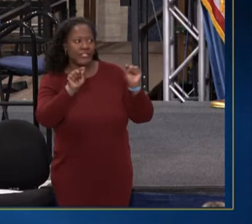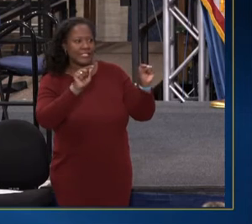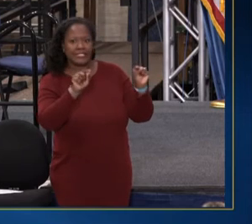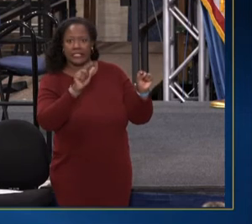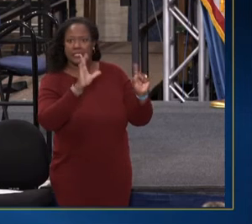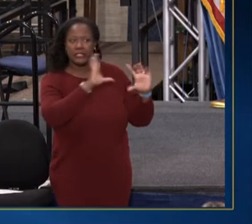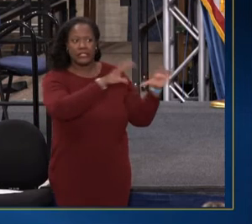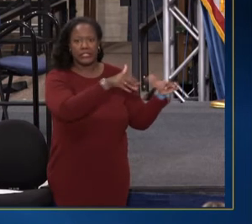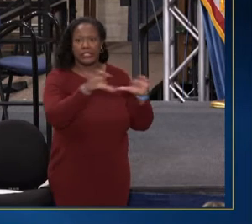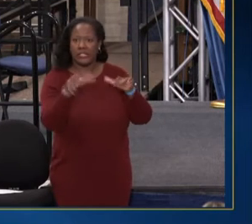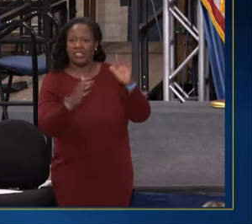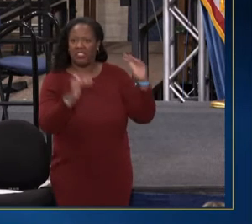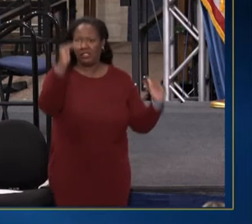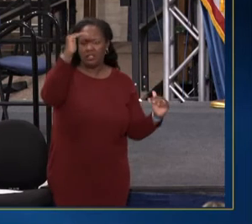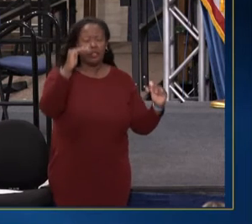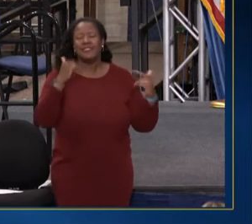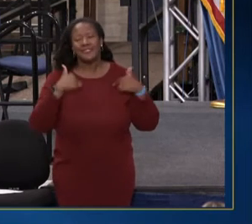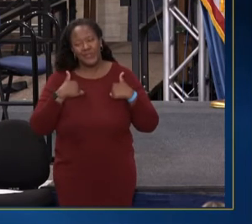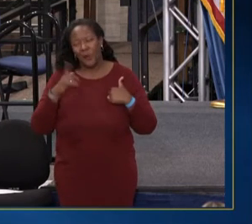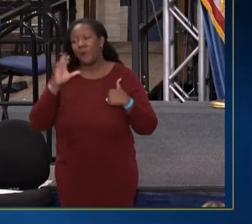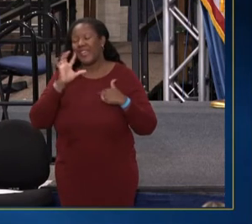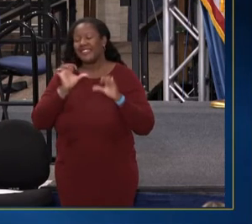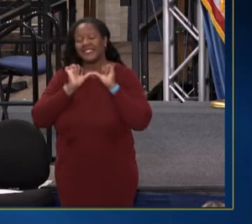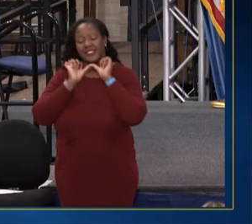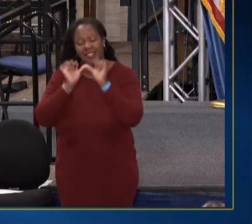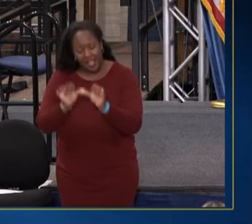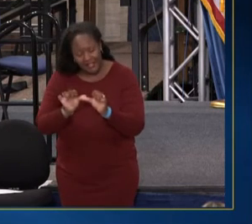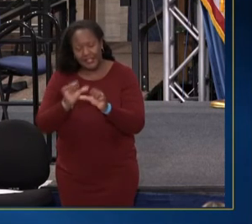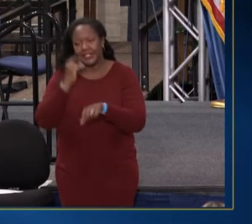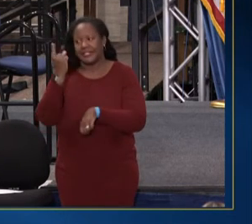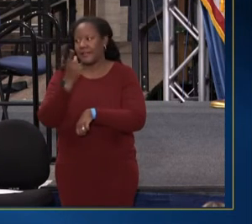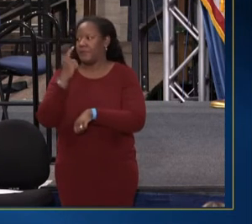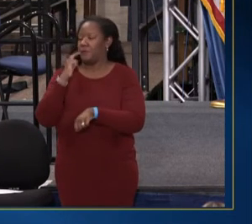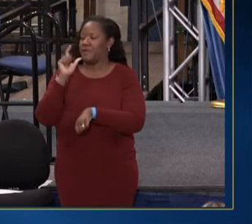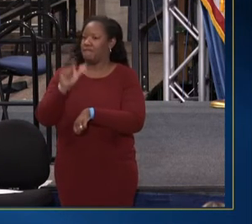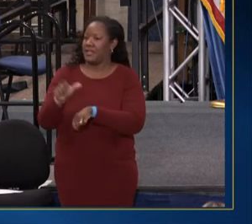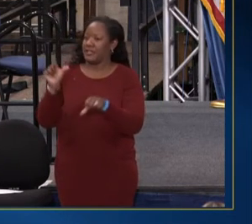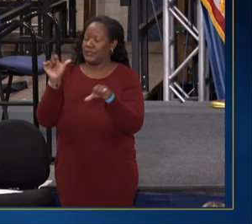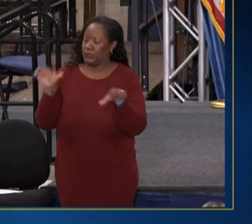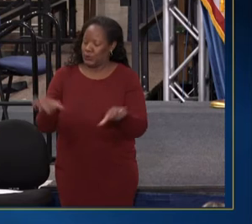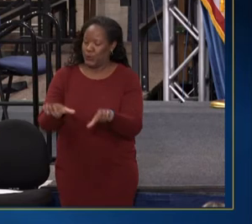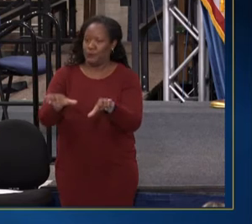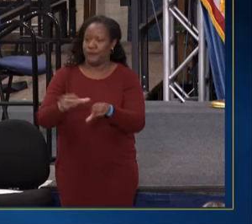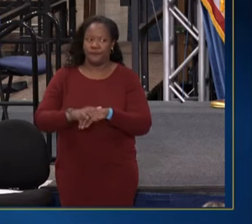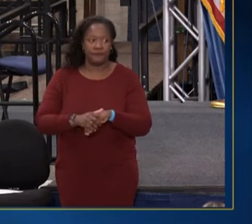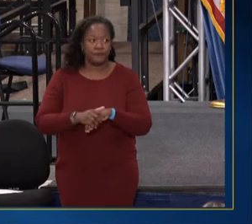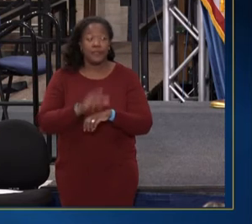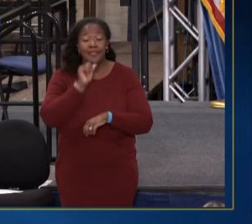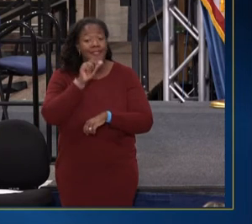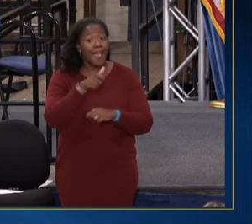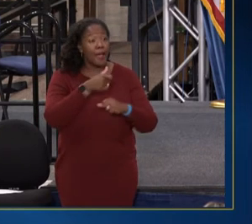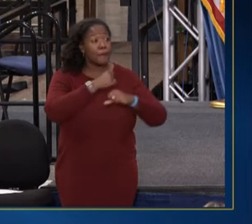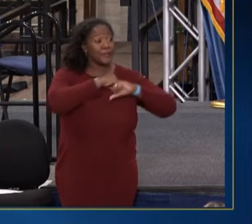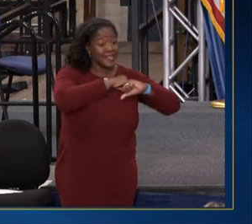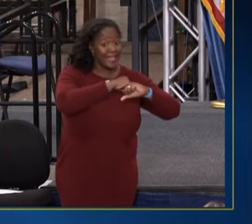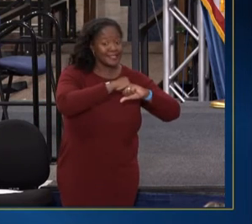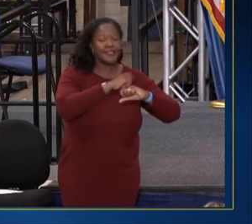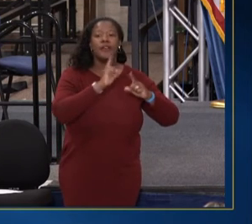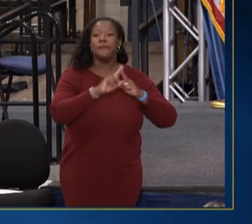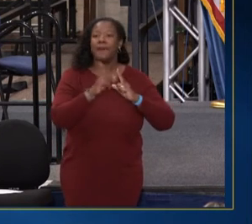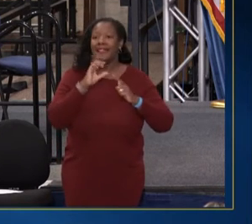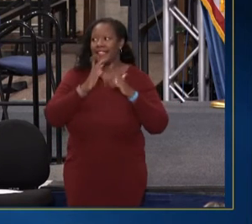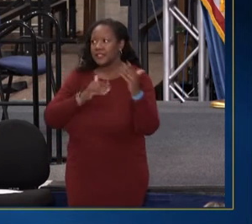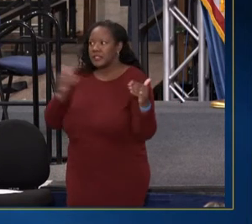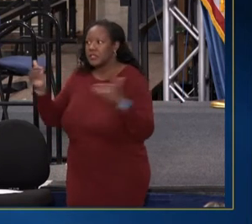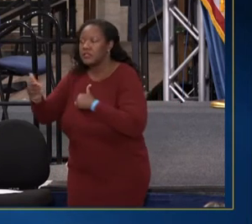country. And so it is constantly something we must do to not just protect, but let's play some offense and